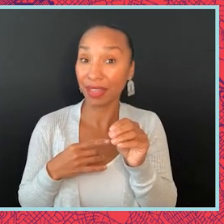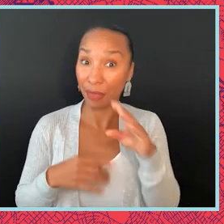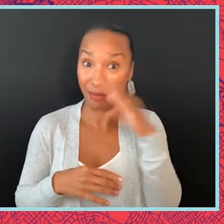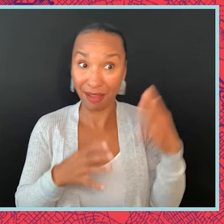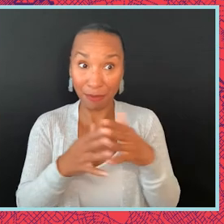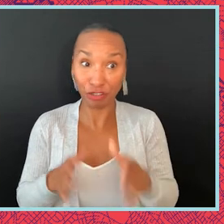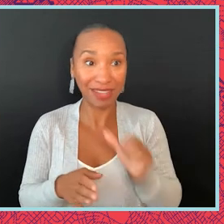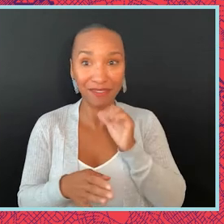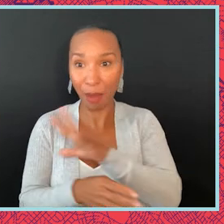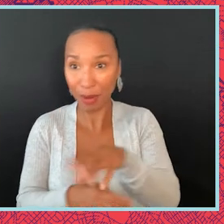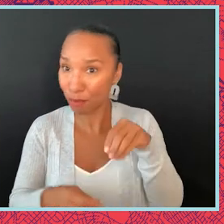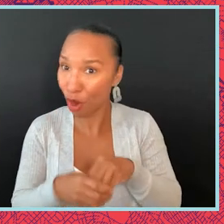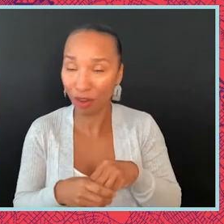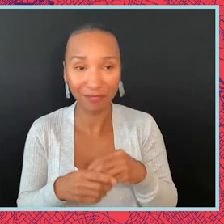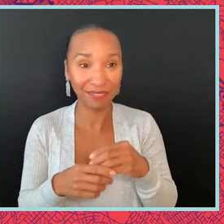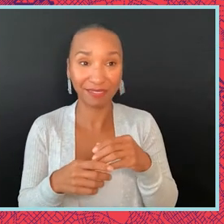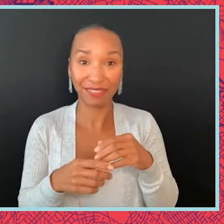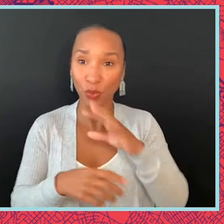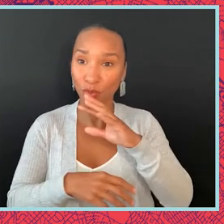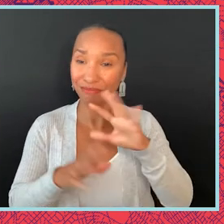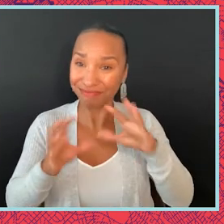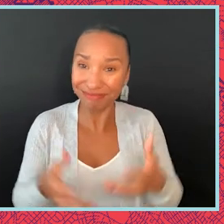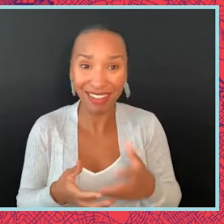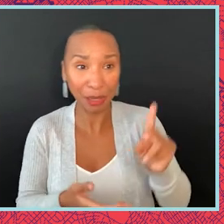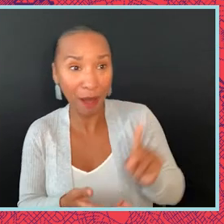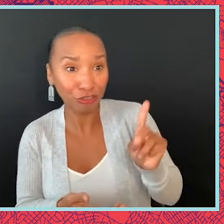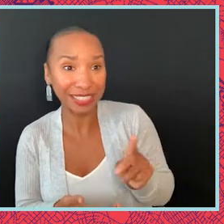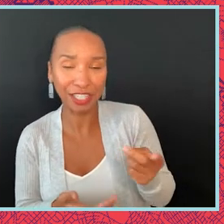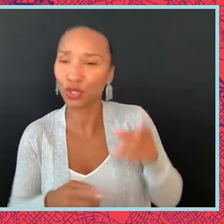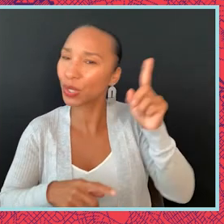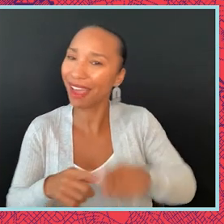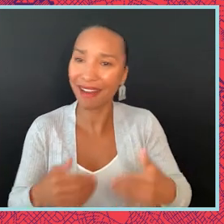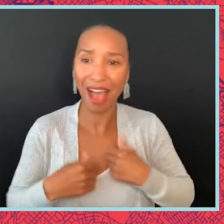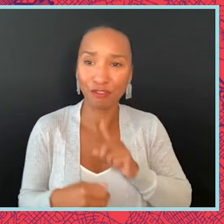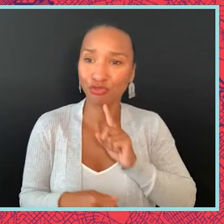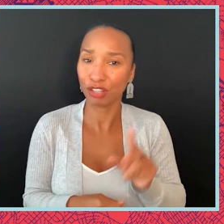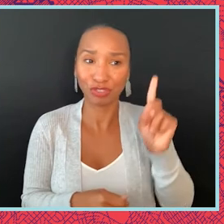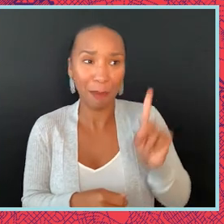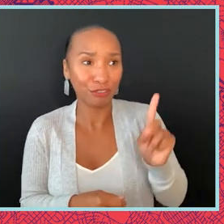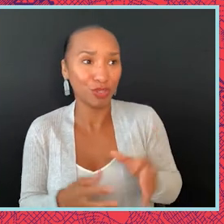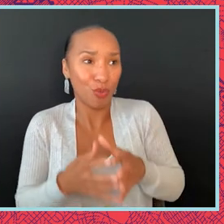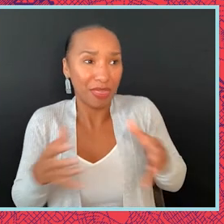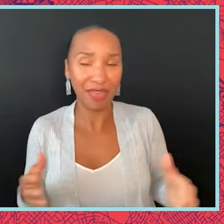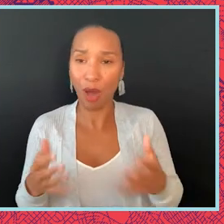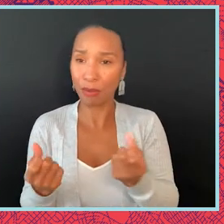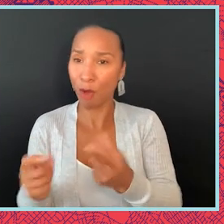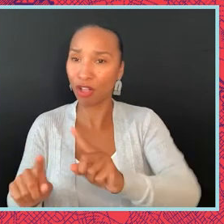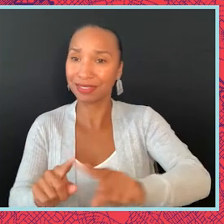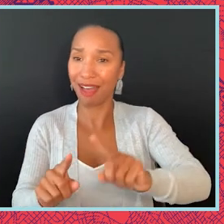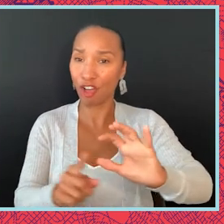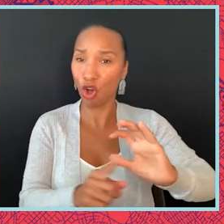an integral part of this democracy, that you can have democracy without multiculturalism, that you can